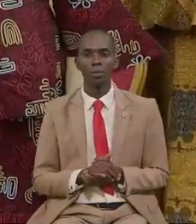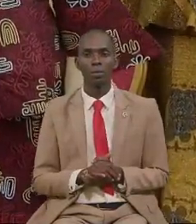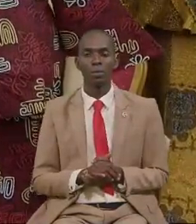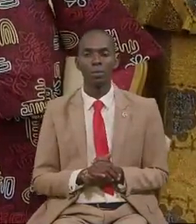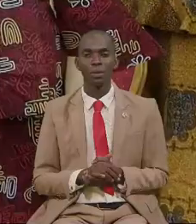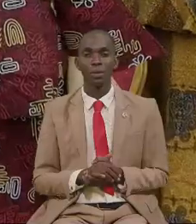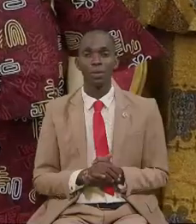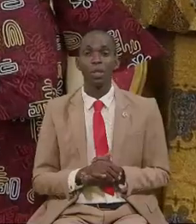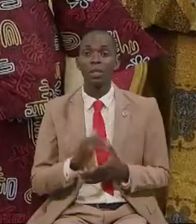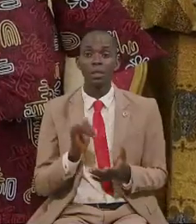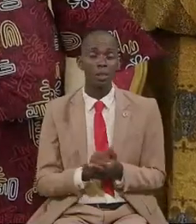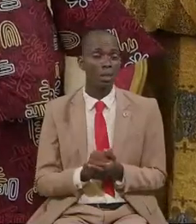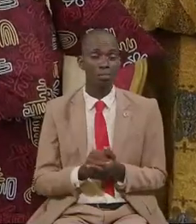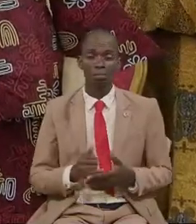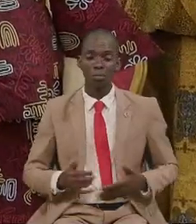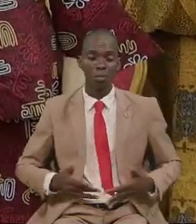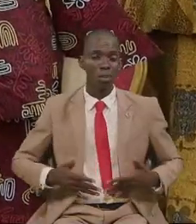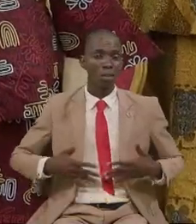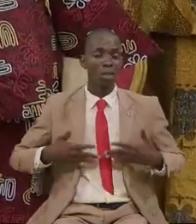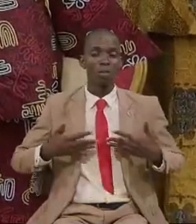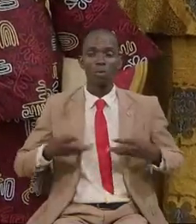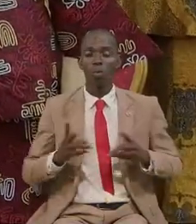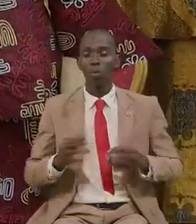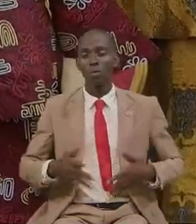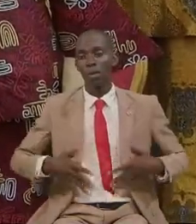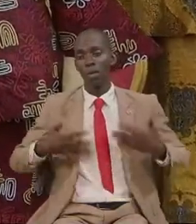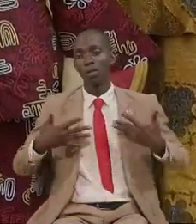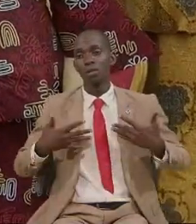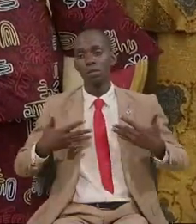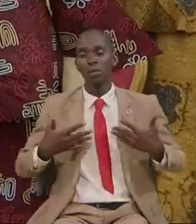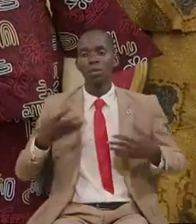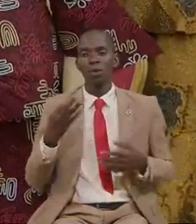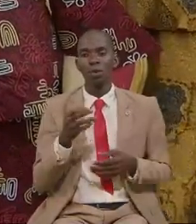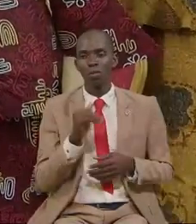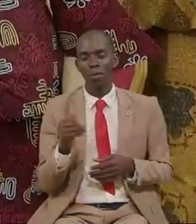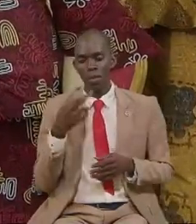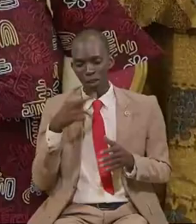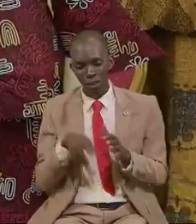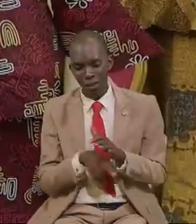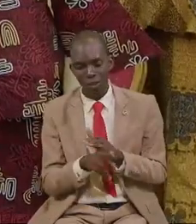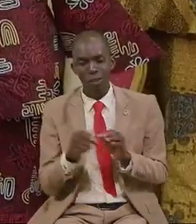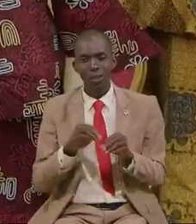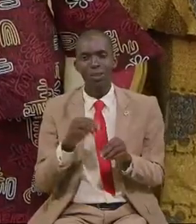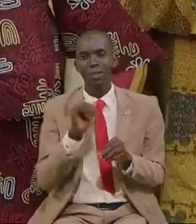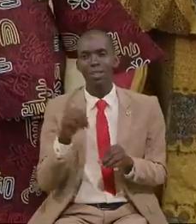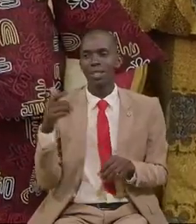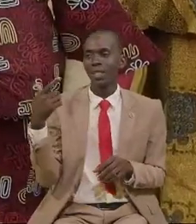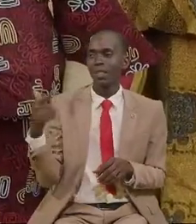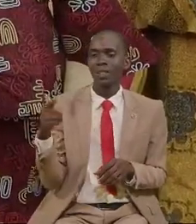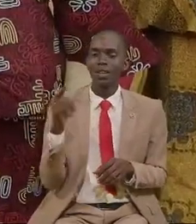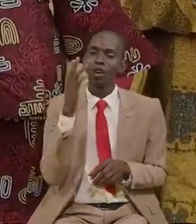That lifestyle of the snake in the green grass,